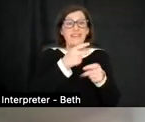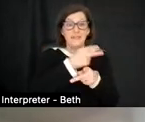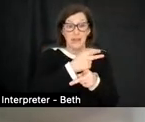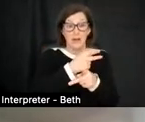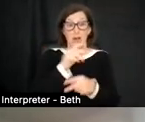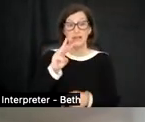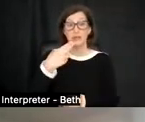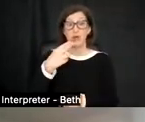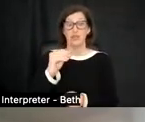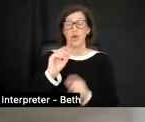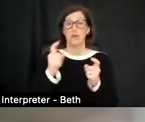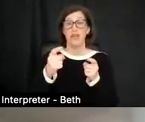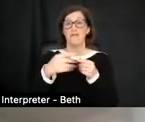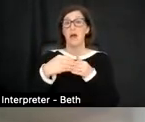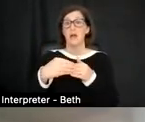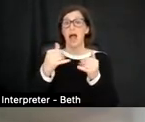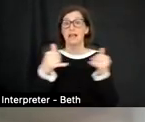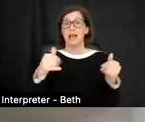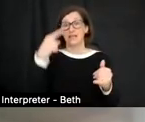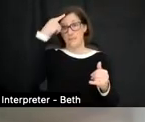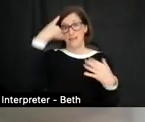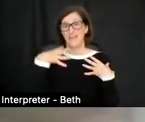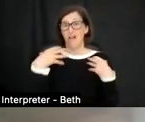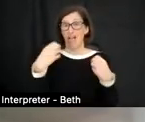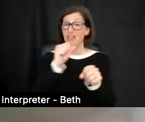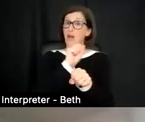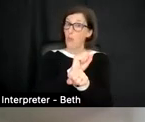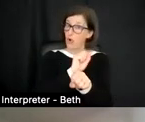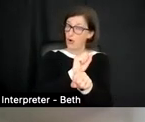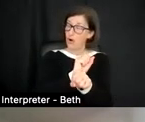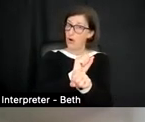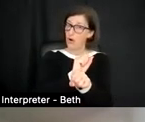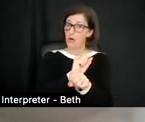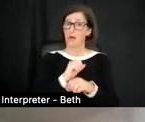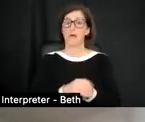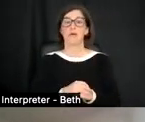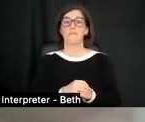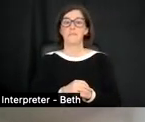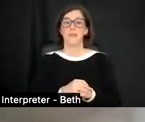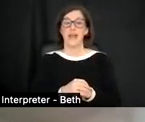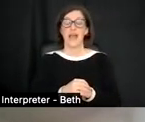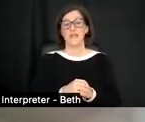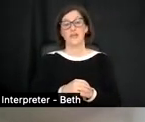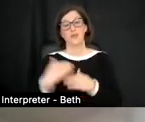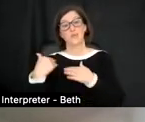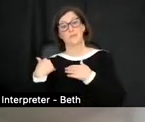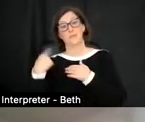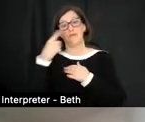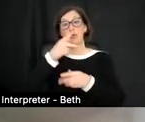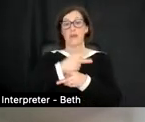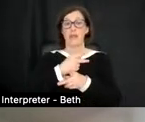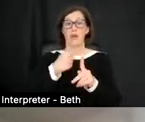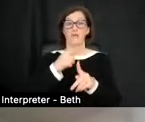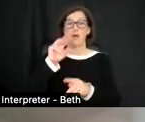out guidelines on mental health at work, and there's a duty of care from